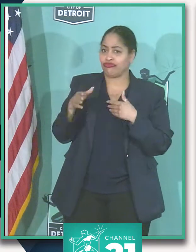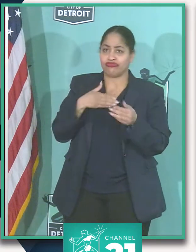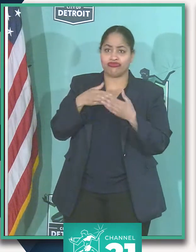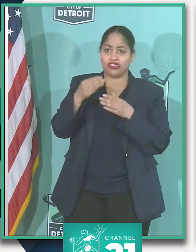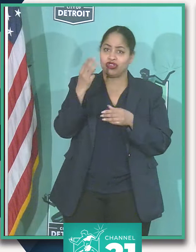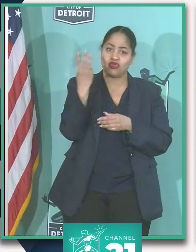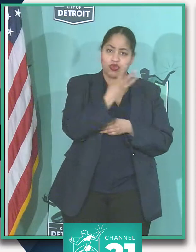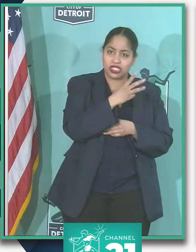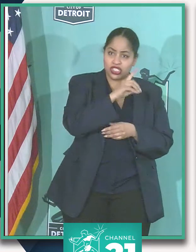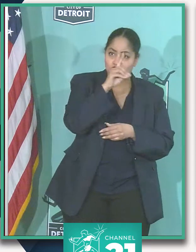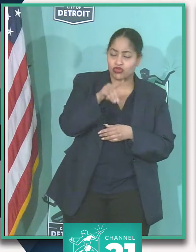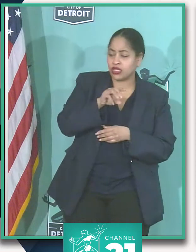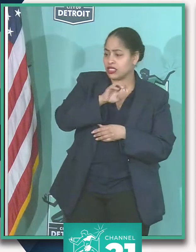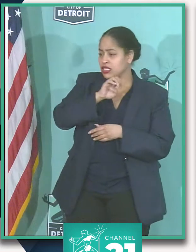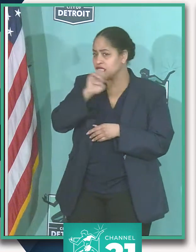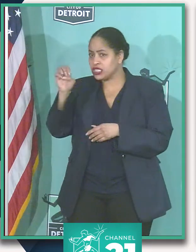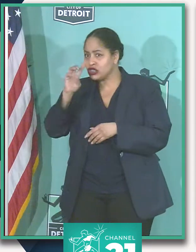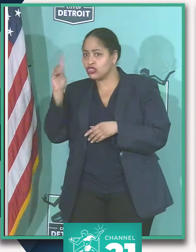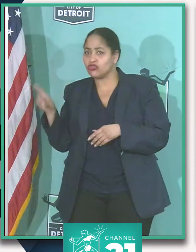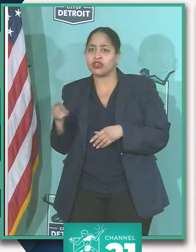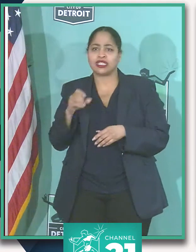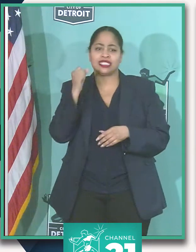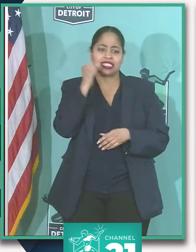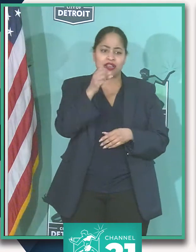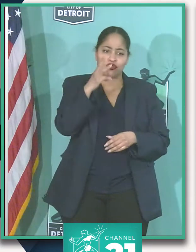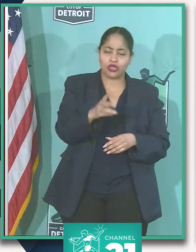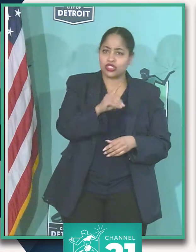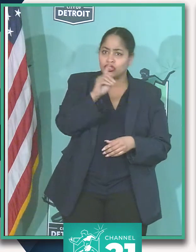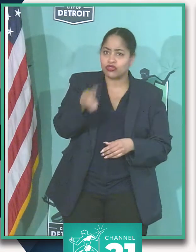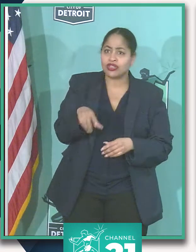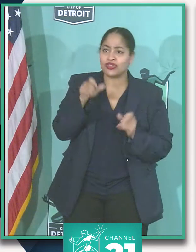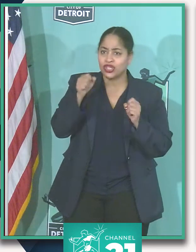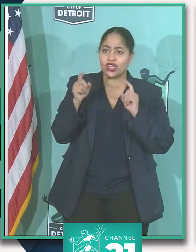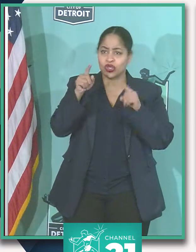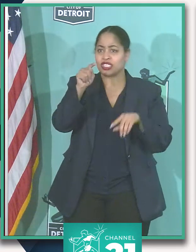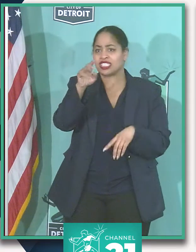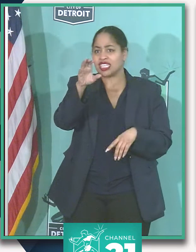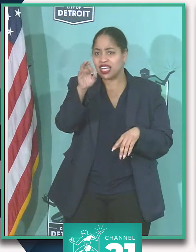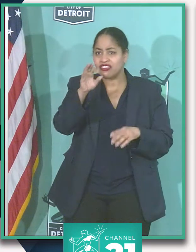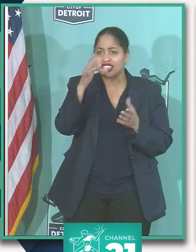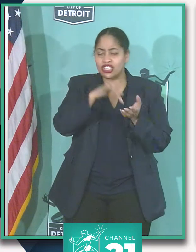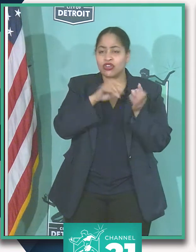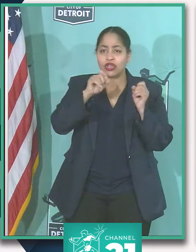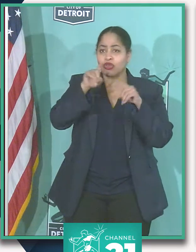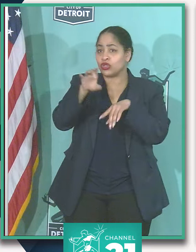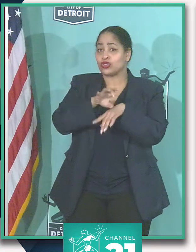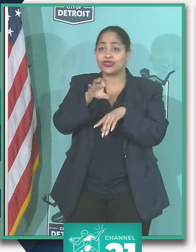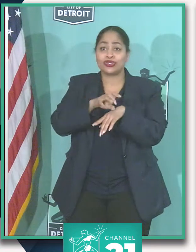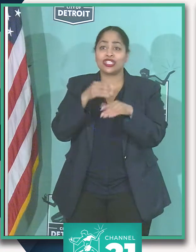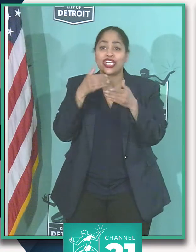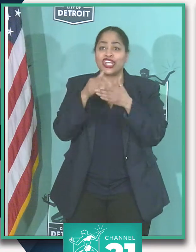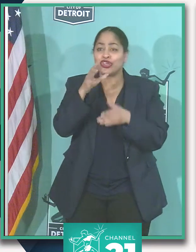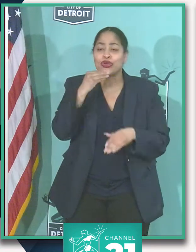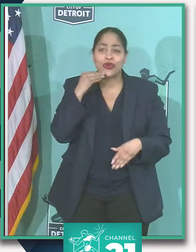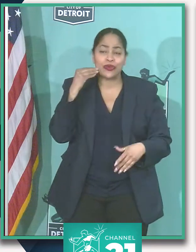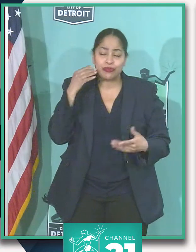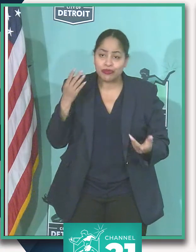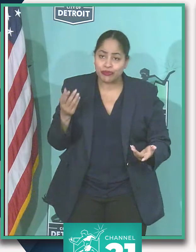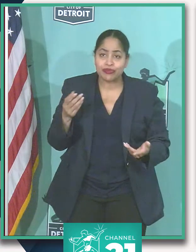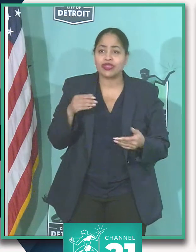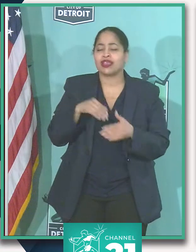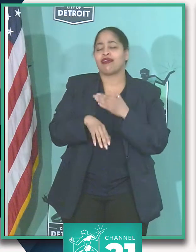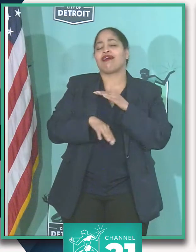east side or southwest Detroit, not only can you go to the TCF Center, but you can go to a church near you in